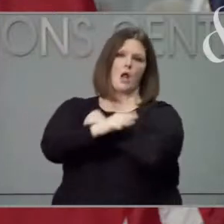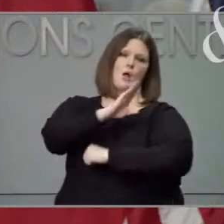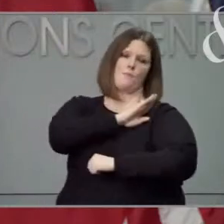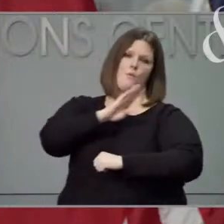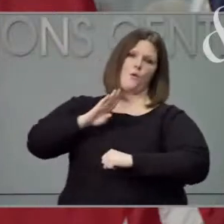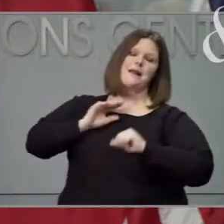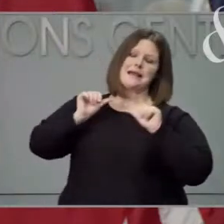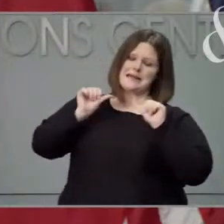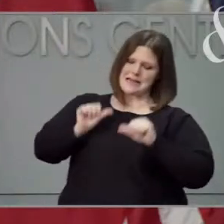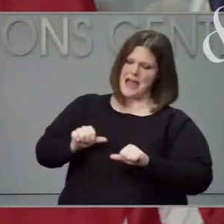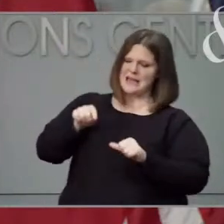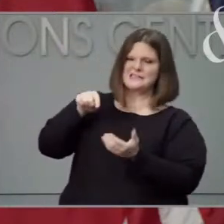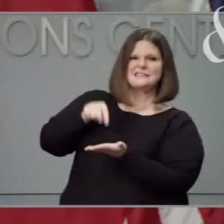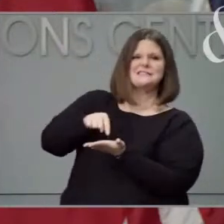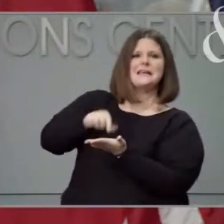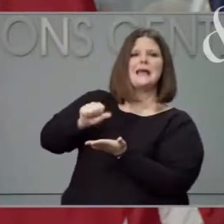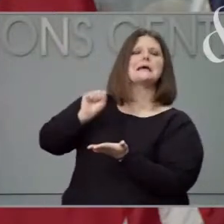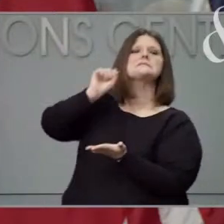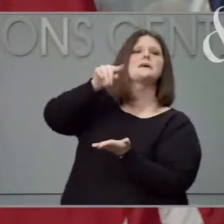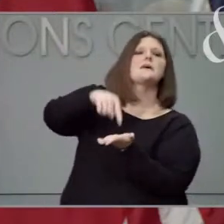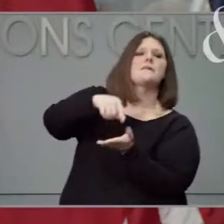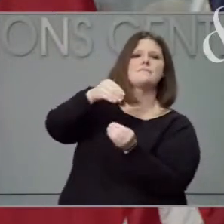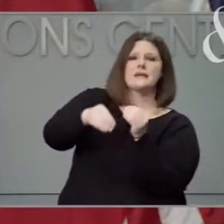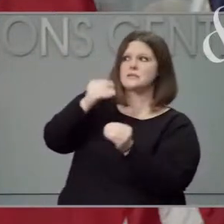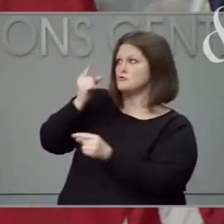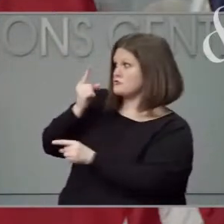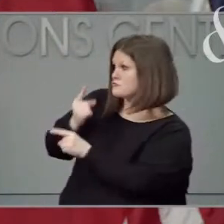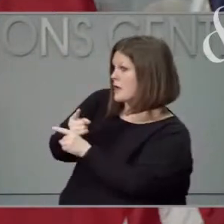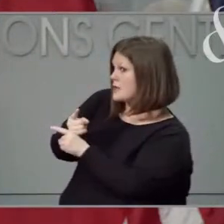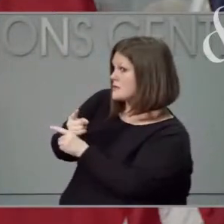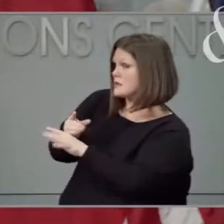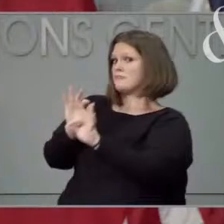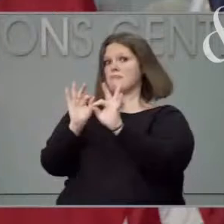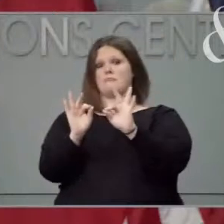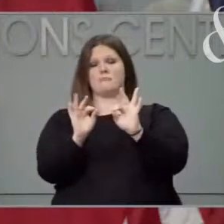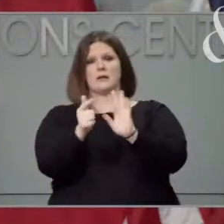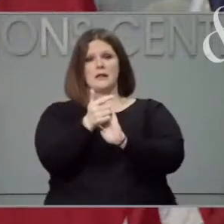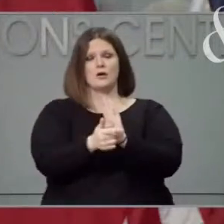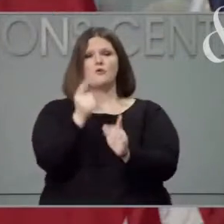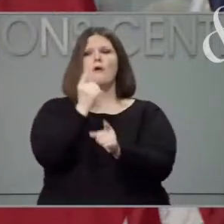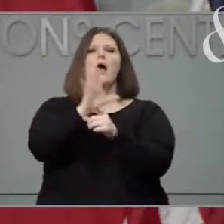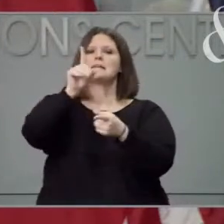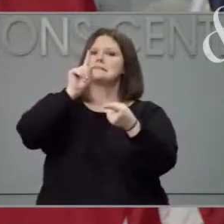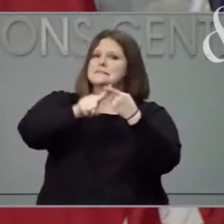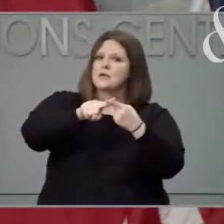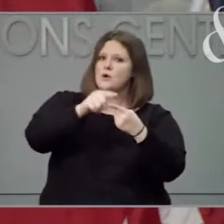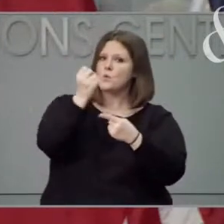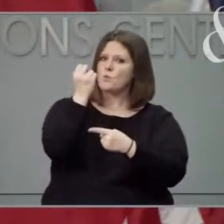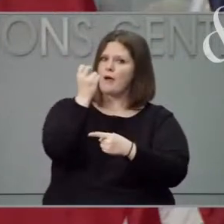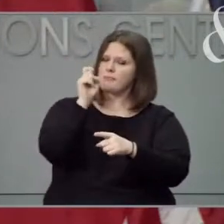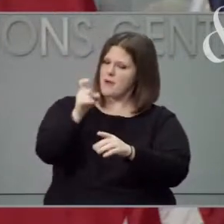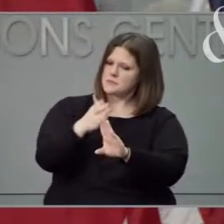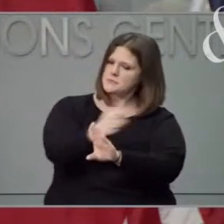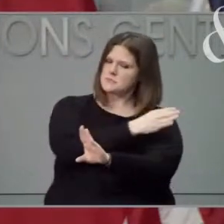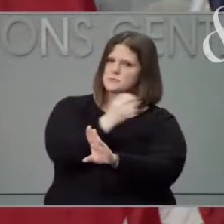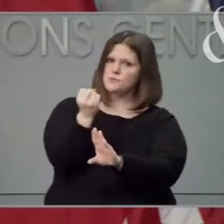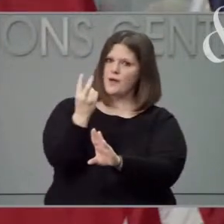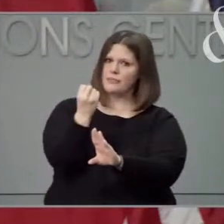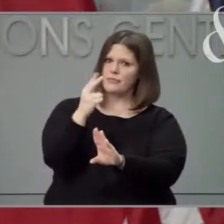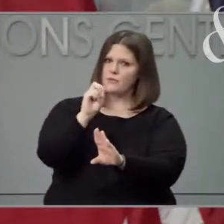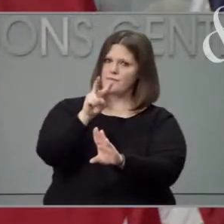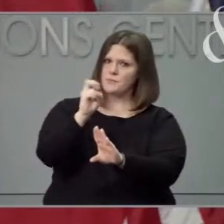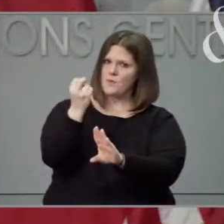send out those certificates. Correct, General Counsel? Thank you. Until the 12th, that's right. Thank you.